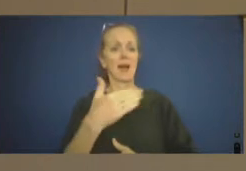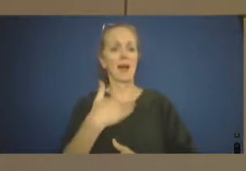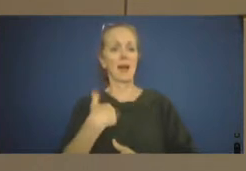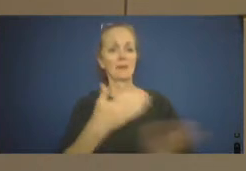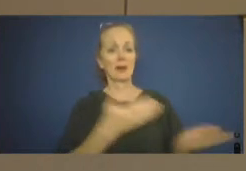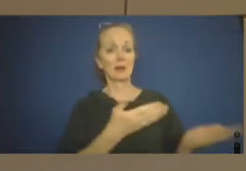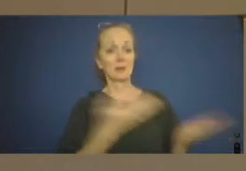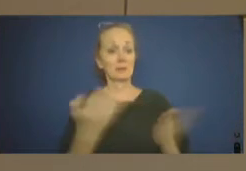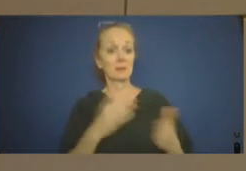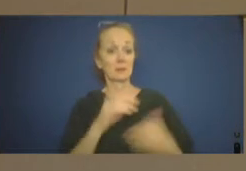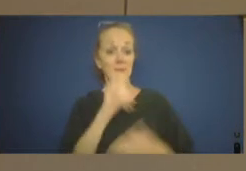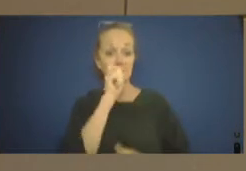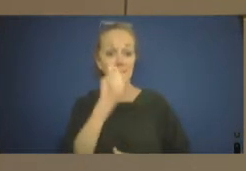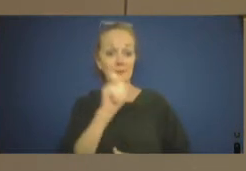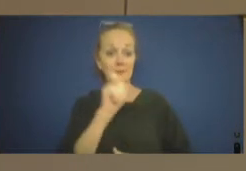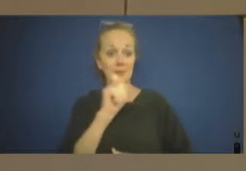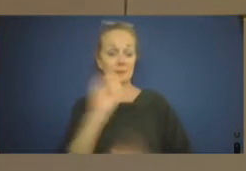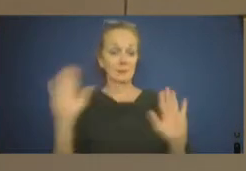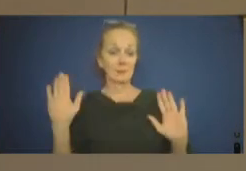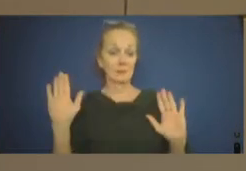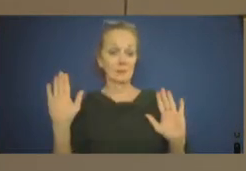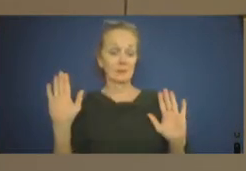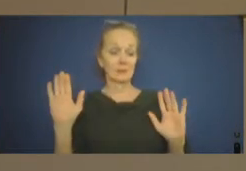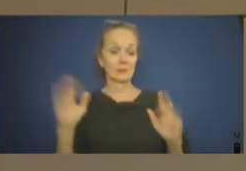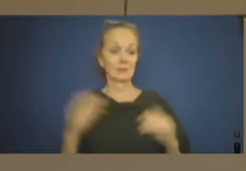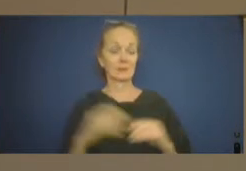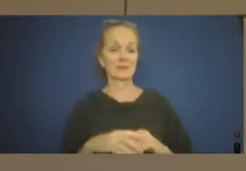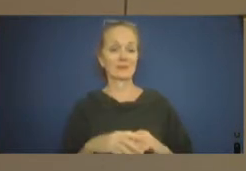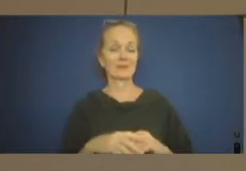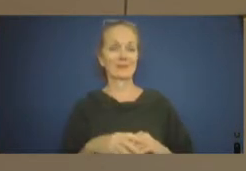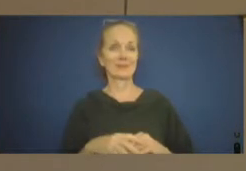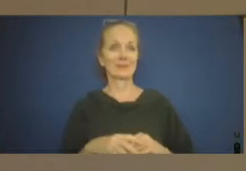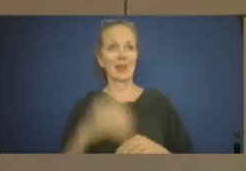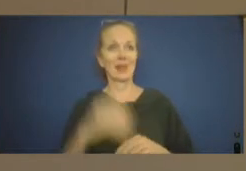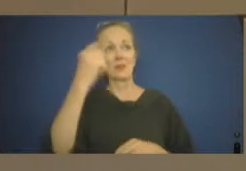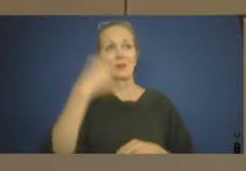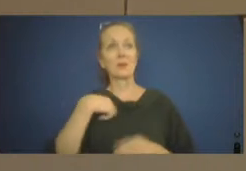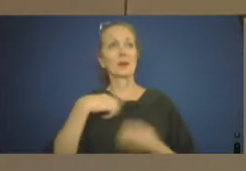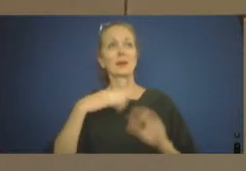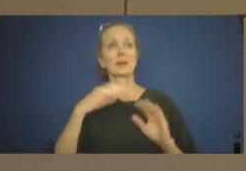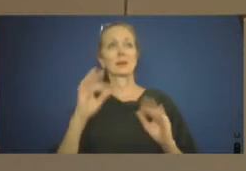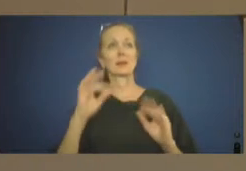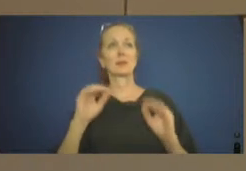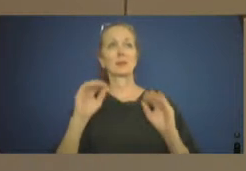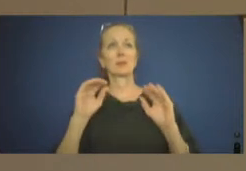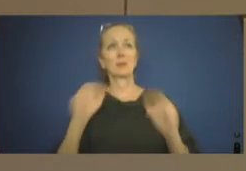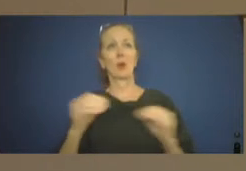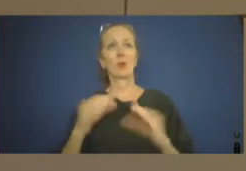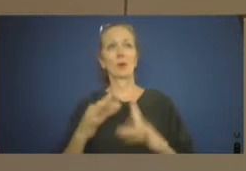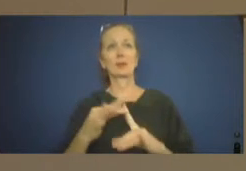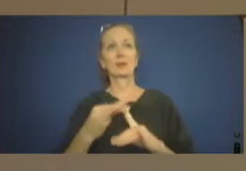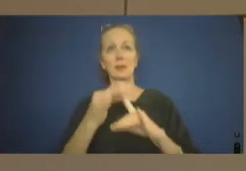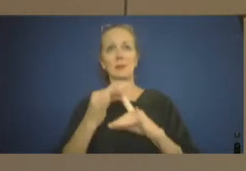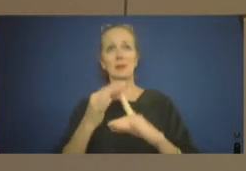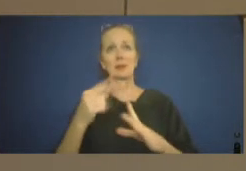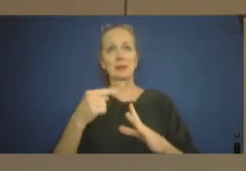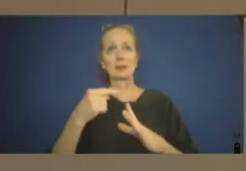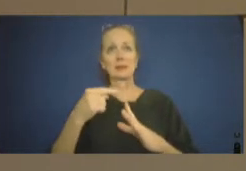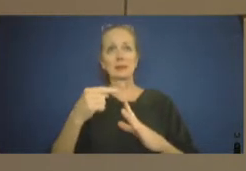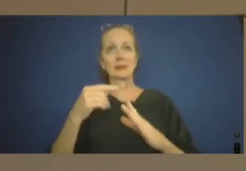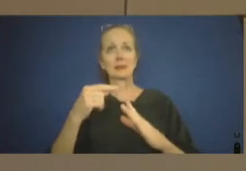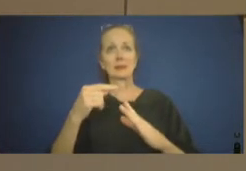I don't know what kind of time frame. I mean, there's no acceptable time frame that they would be closed due